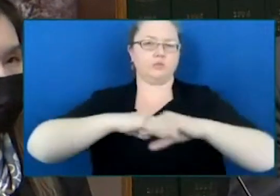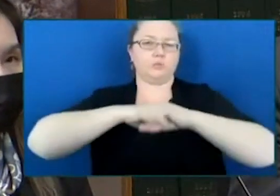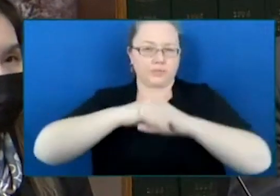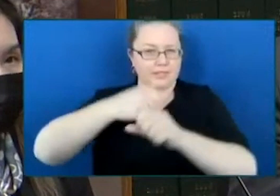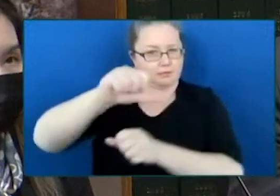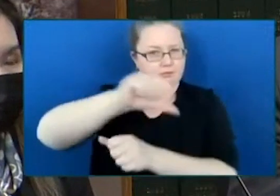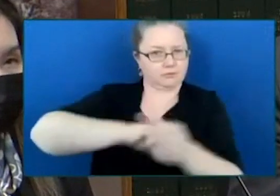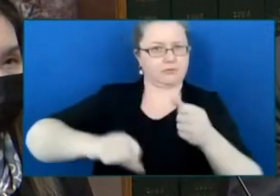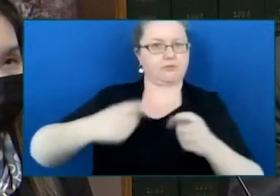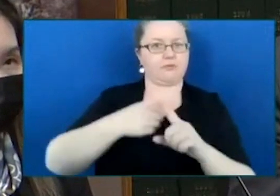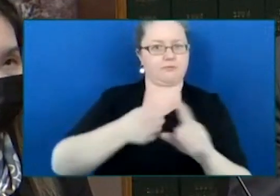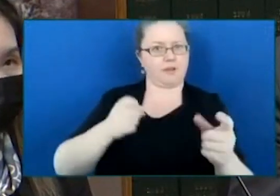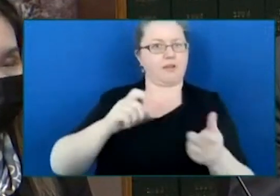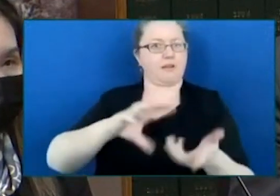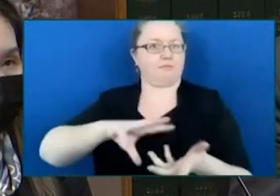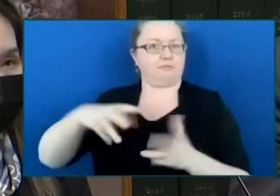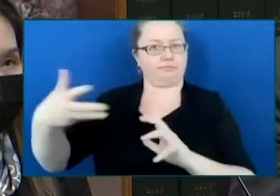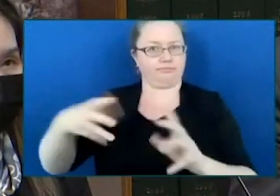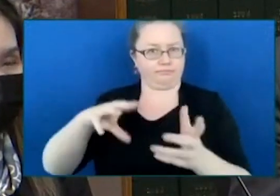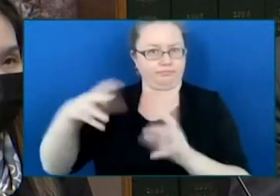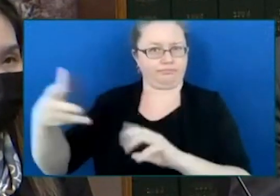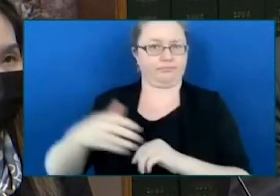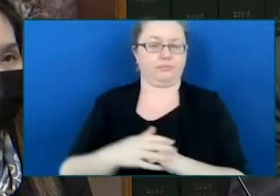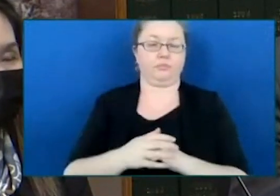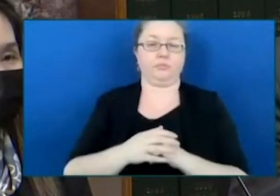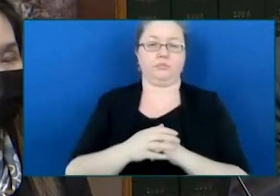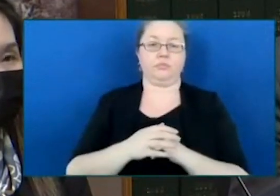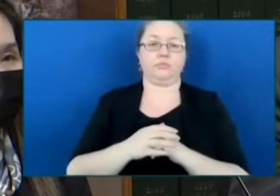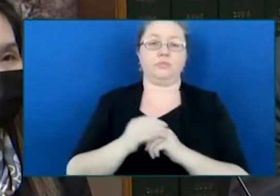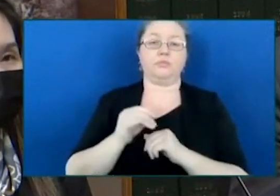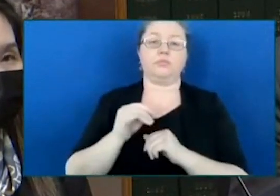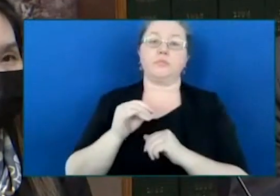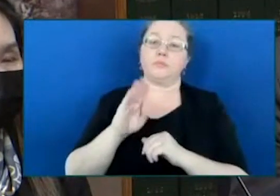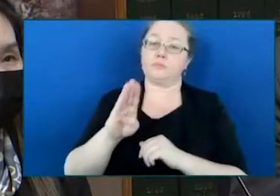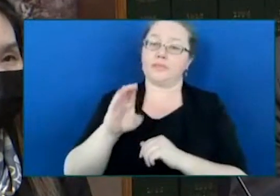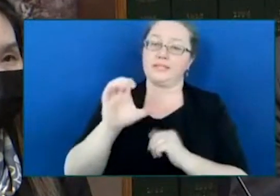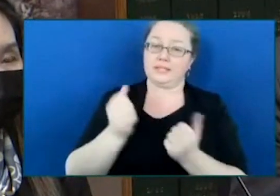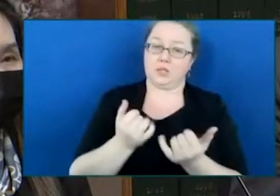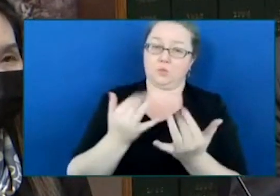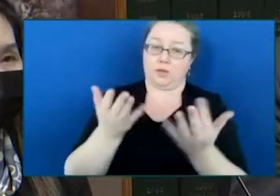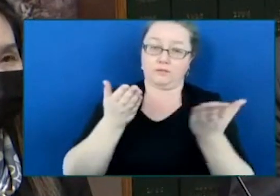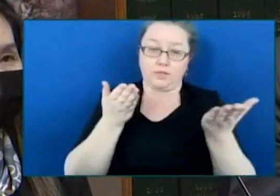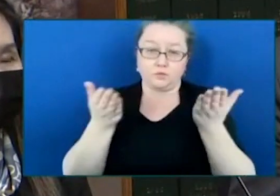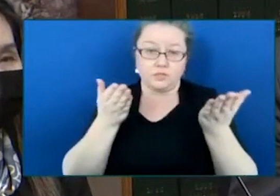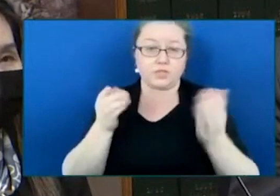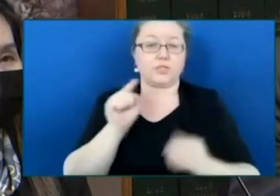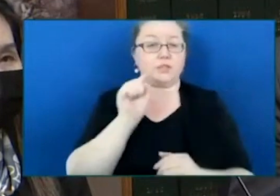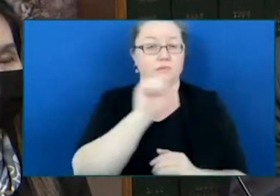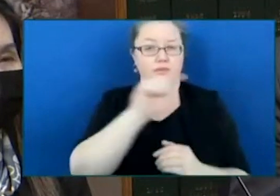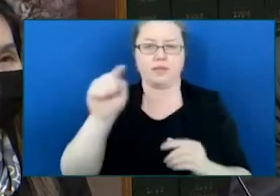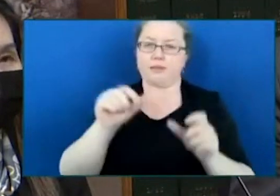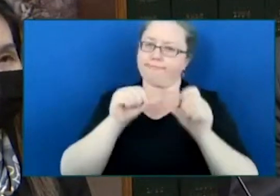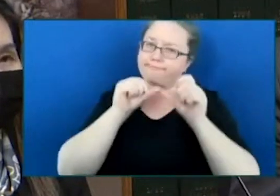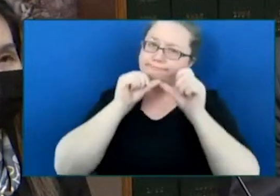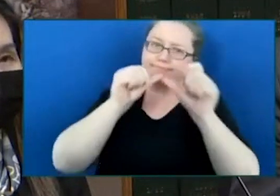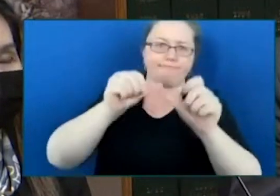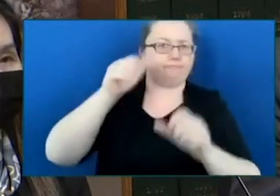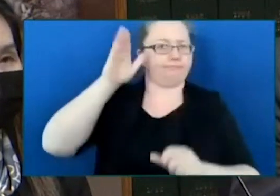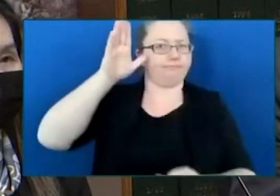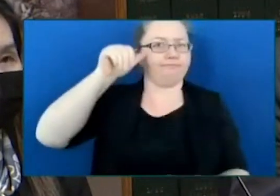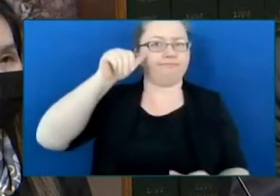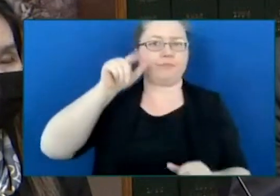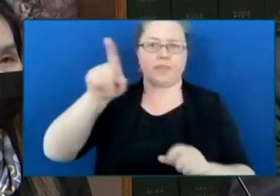disasters. In moments of crisis, the BC Wildfire Service and Emergency Management BC have been unwavering. They've been unwavering in